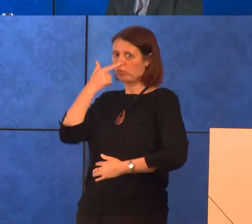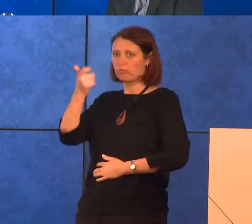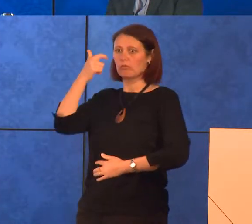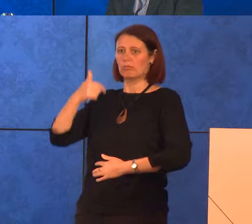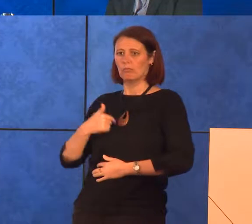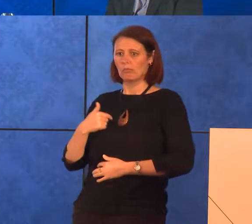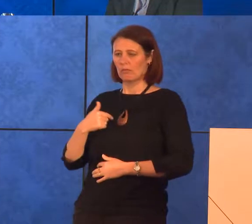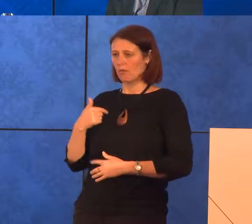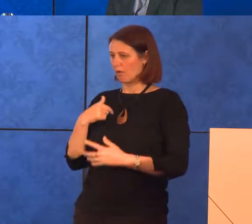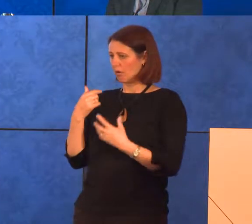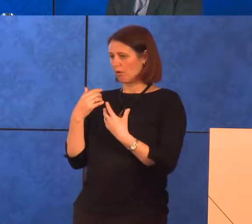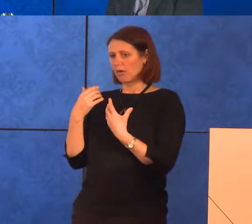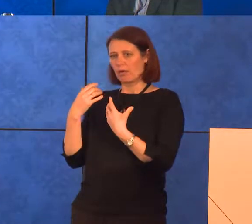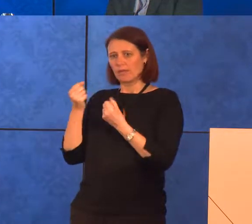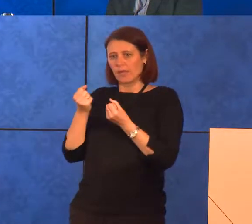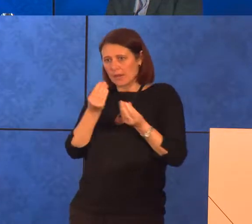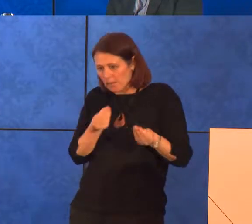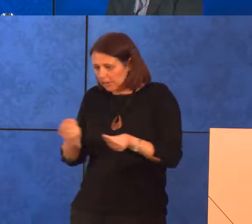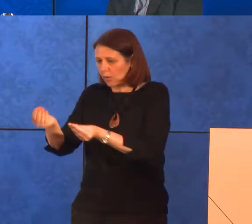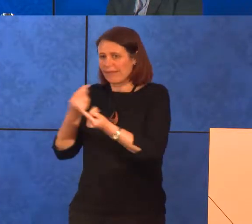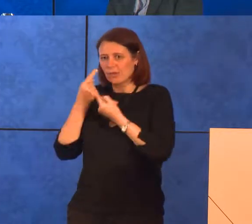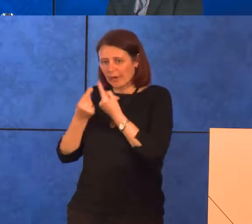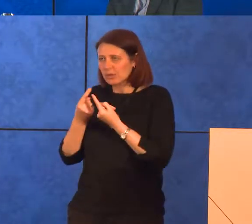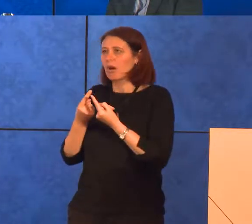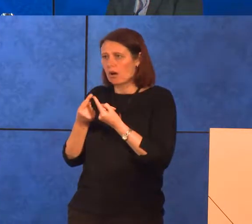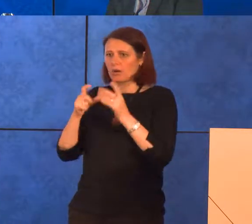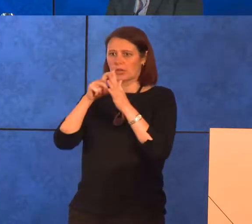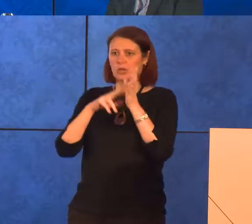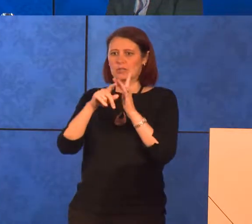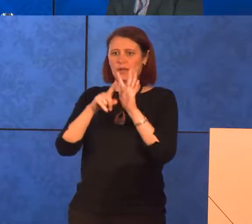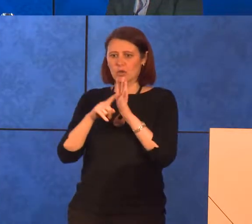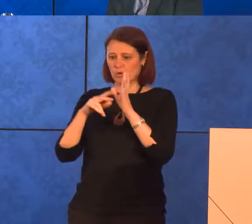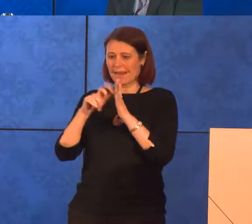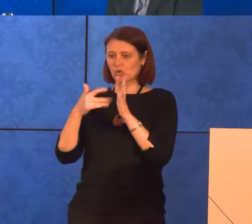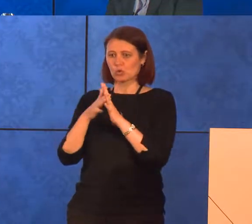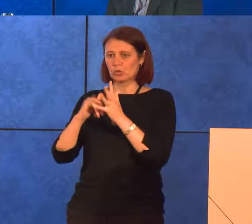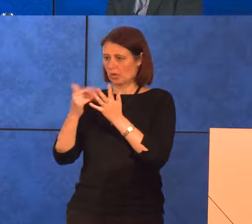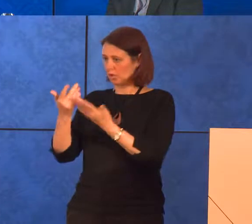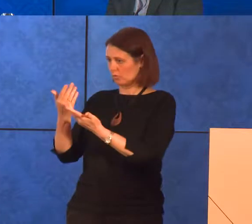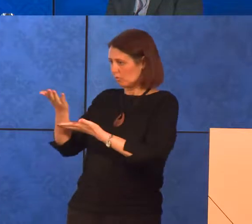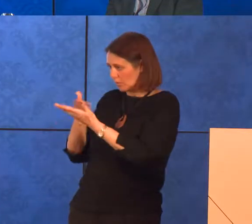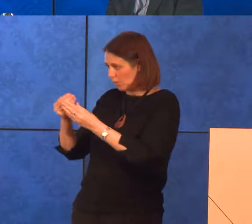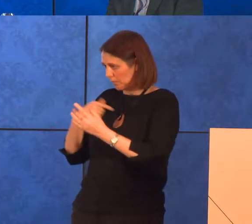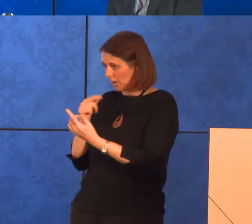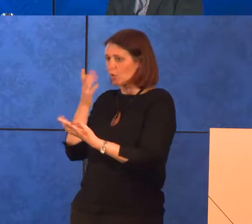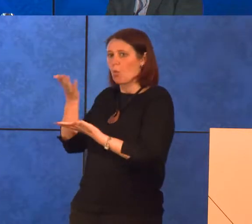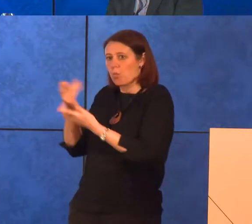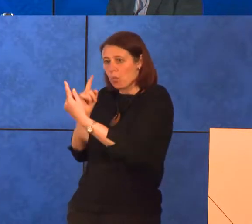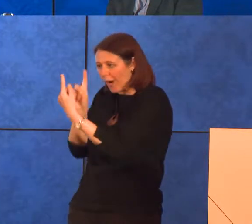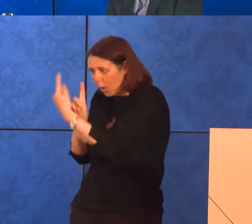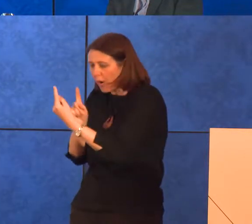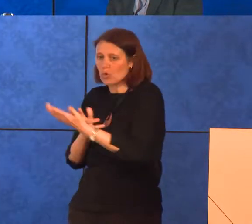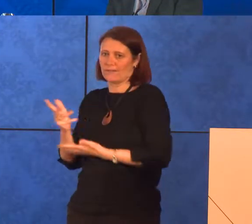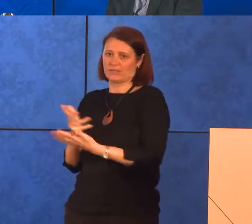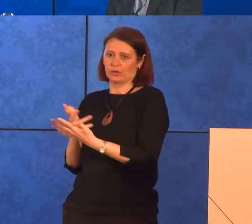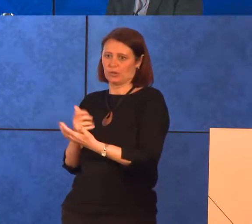basically had passed that on. So Daniel Andrews had engaged me to have an actual one-on-one conversation. So that's